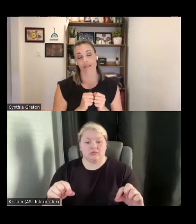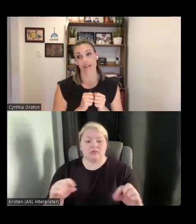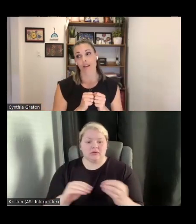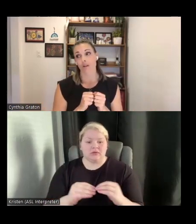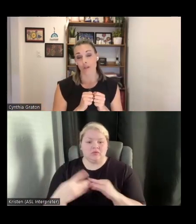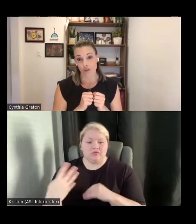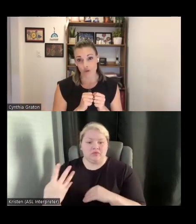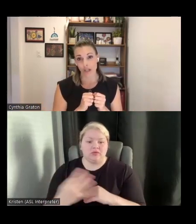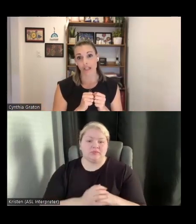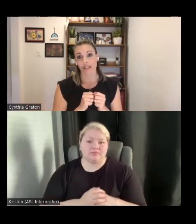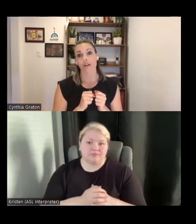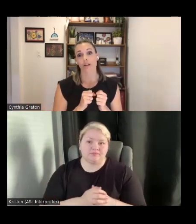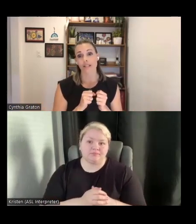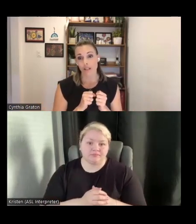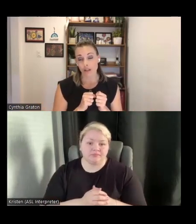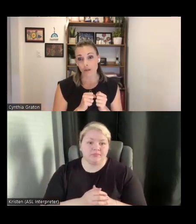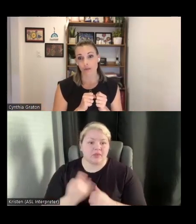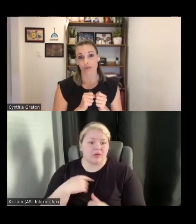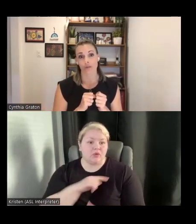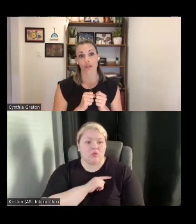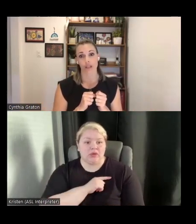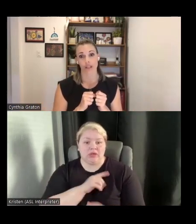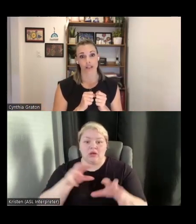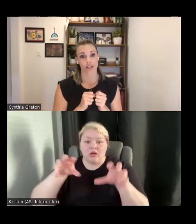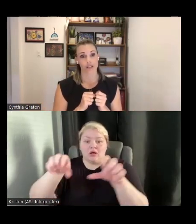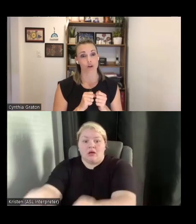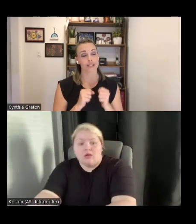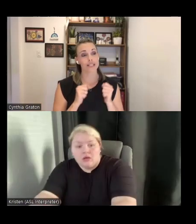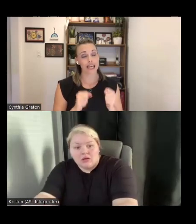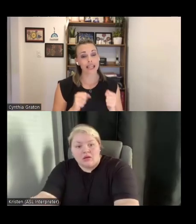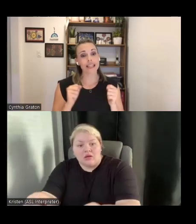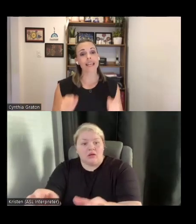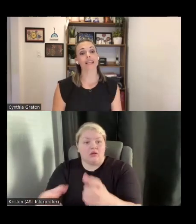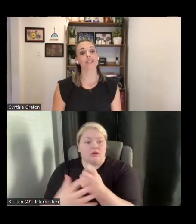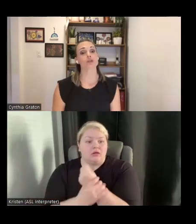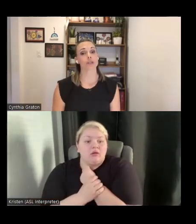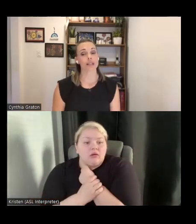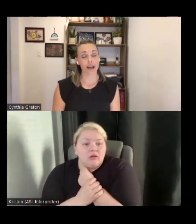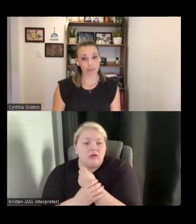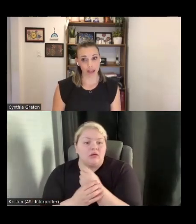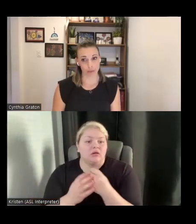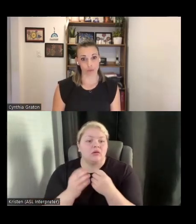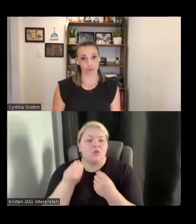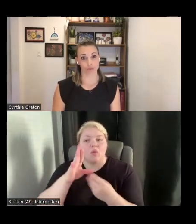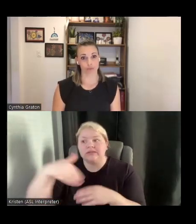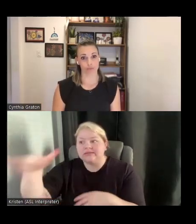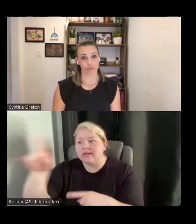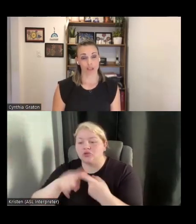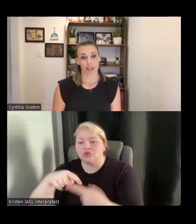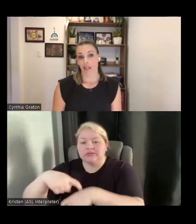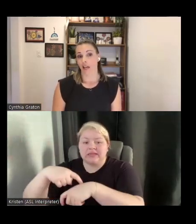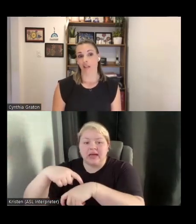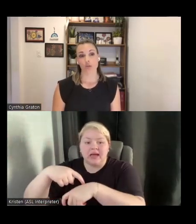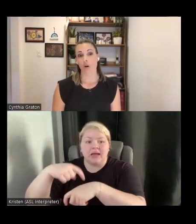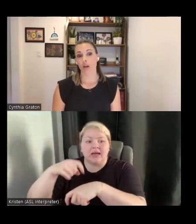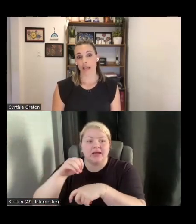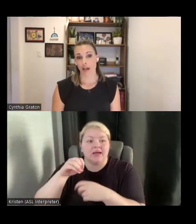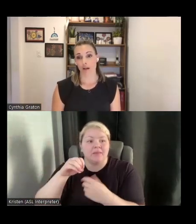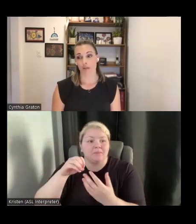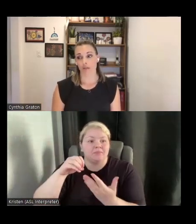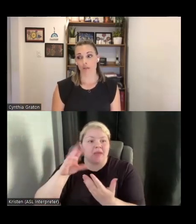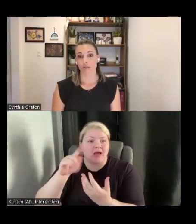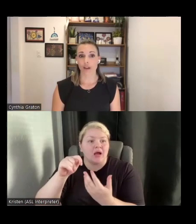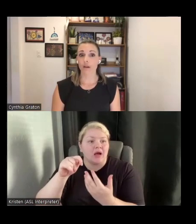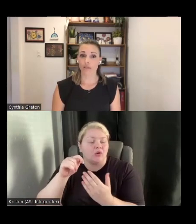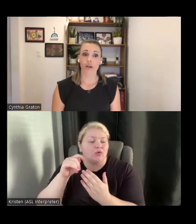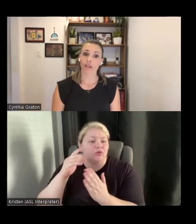kids, restrain or seclude the kids, or send the kids to a timeout room. And you are